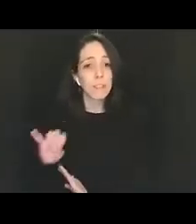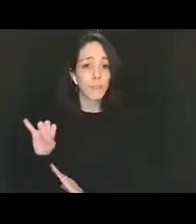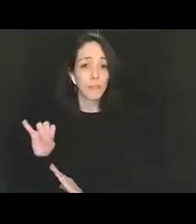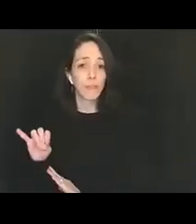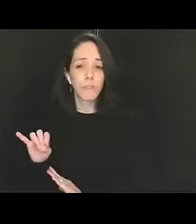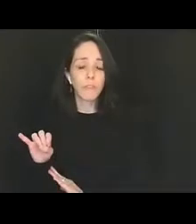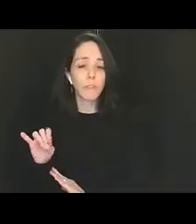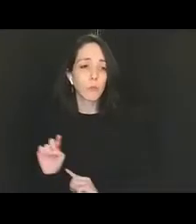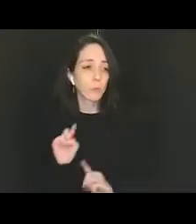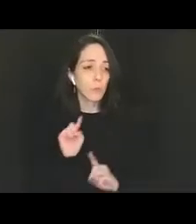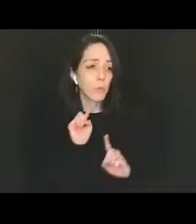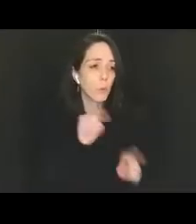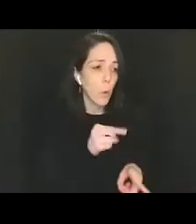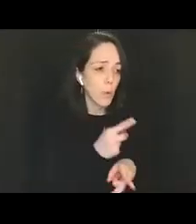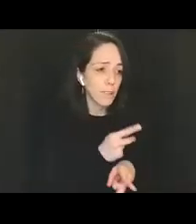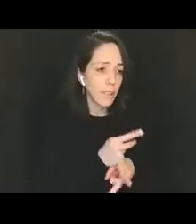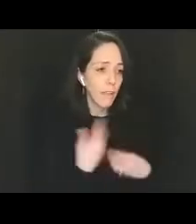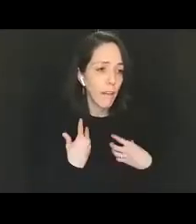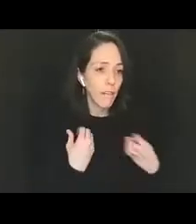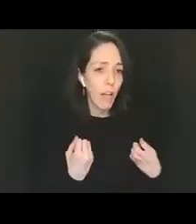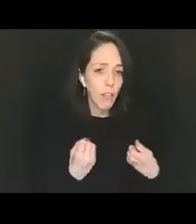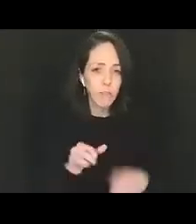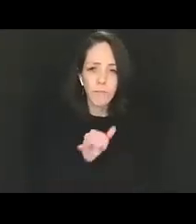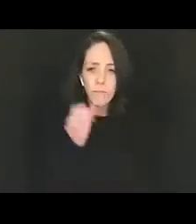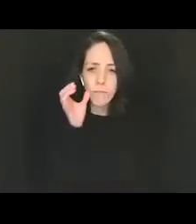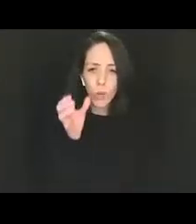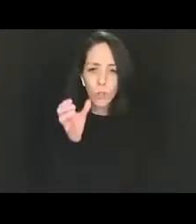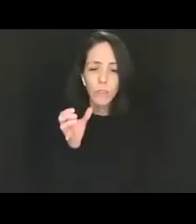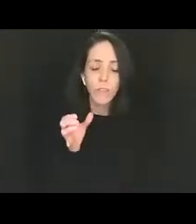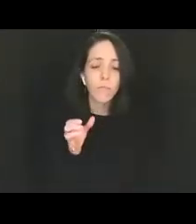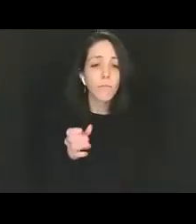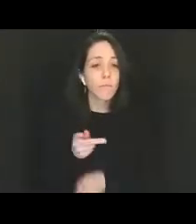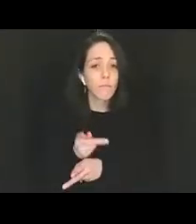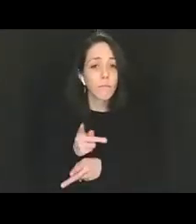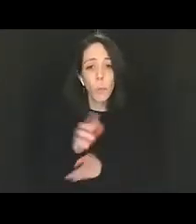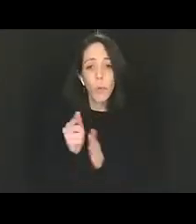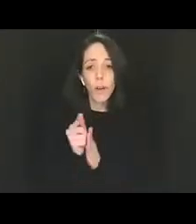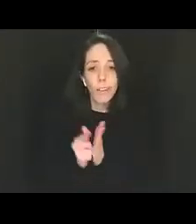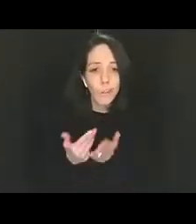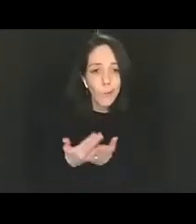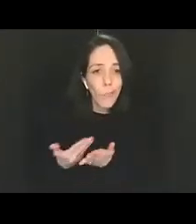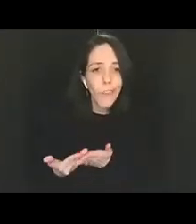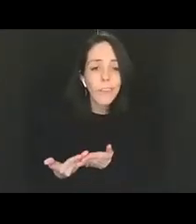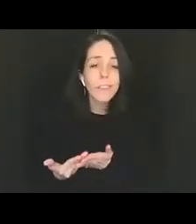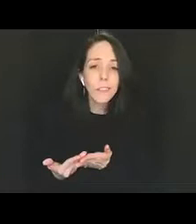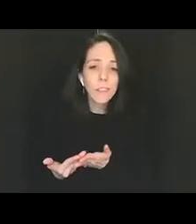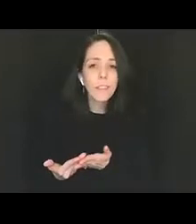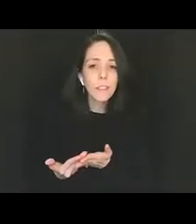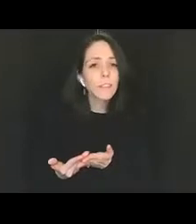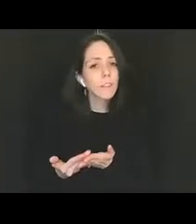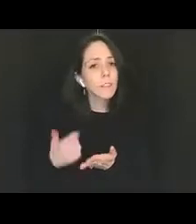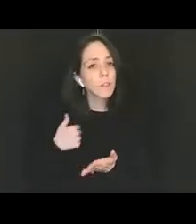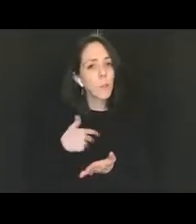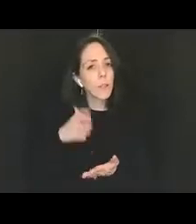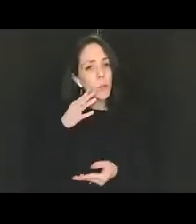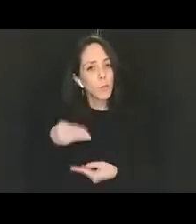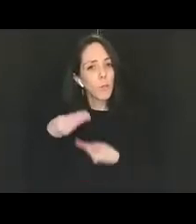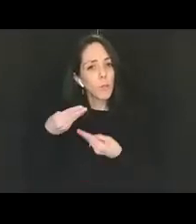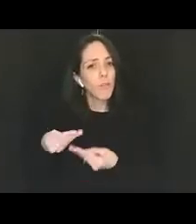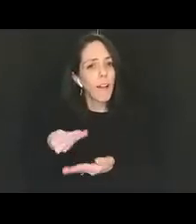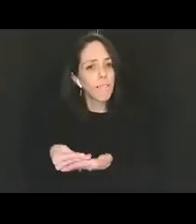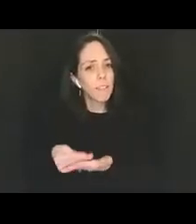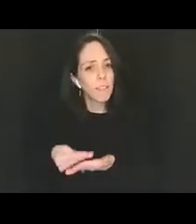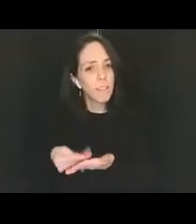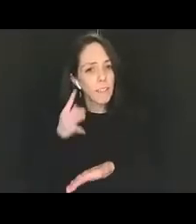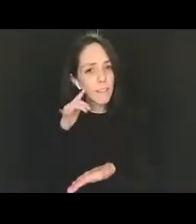taking care of your health. So in a way, taking care of your legal status, we need to be able to provide the funding for that in